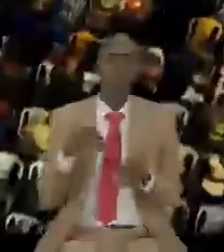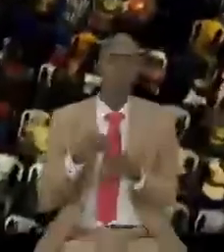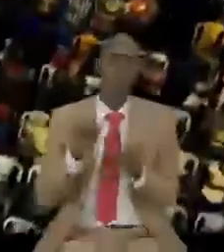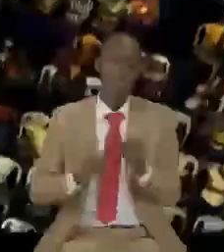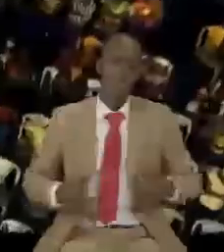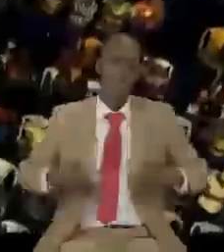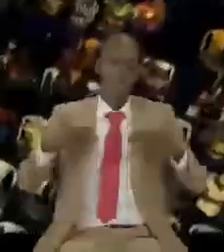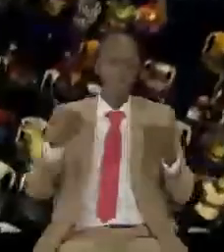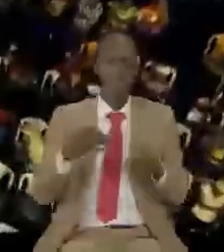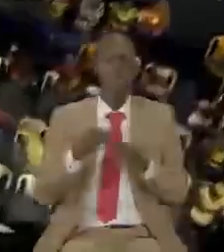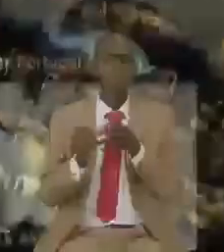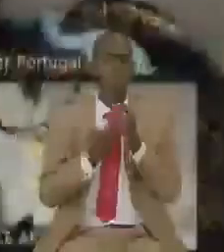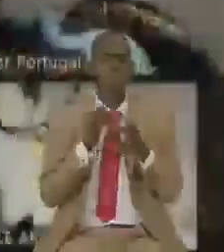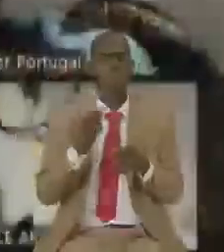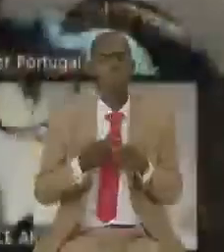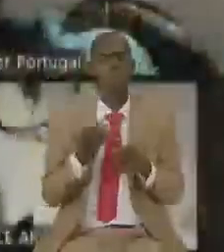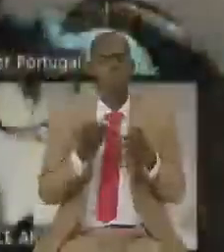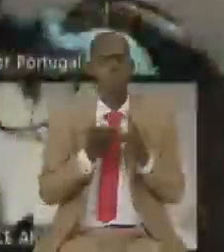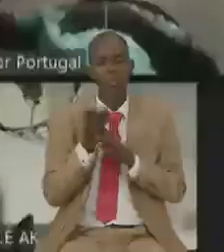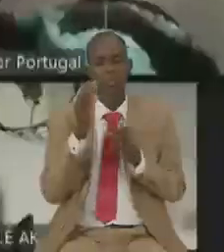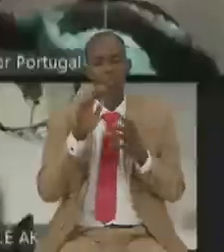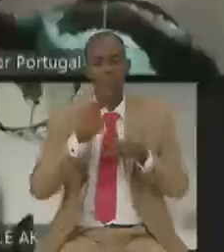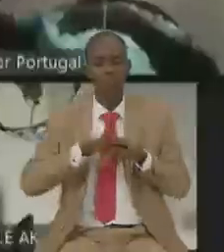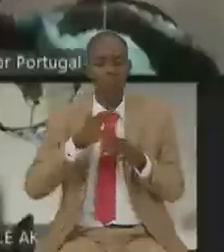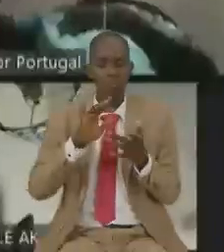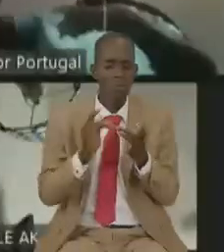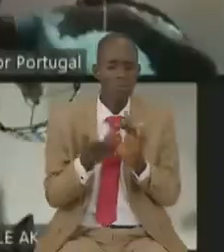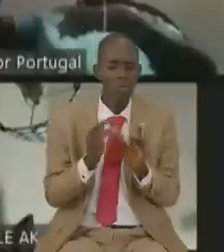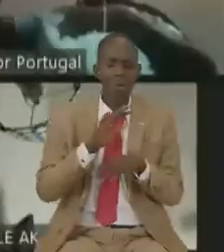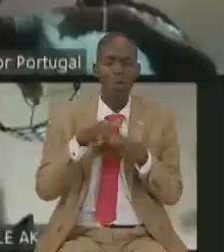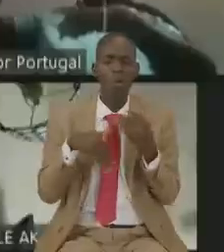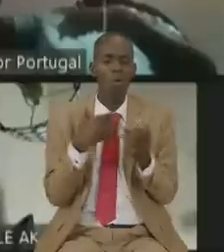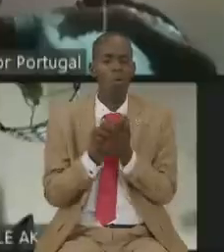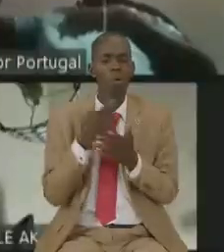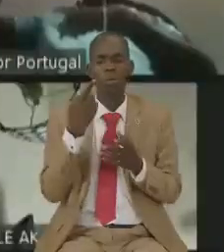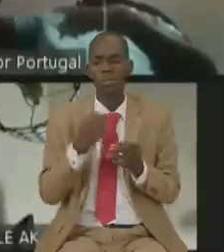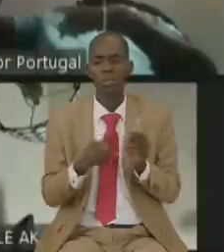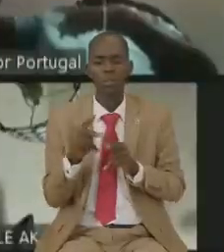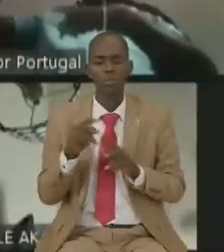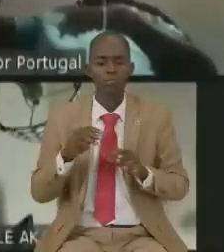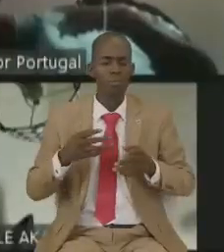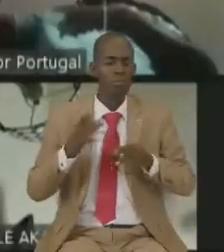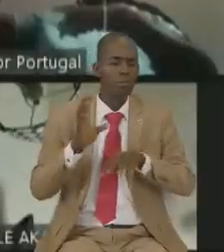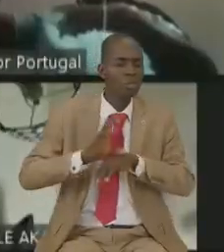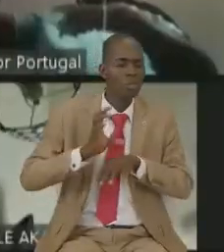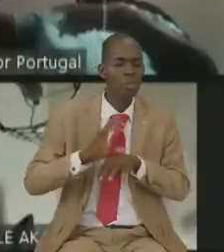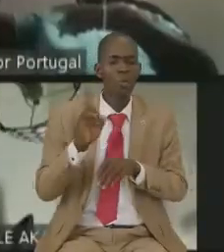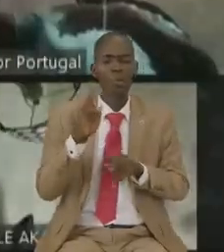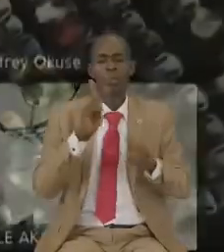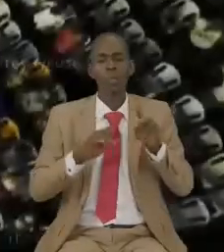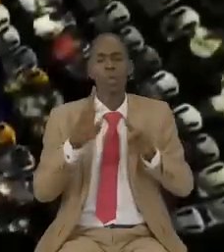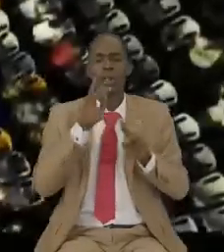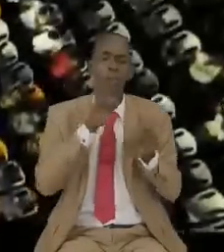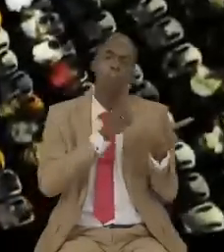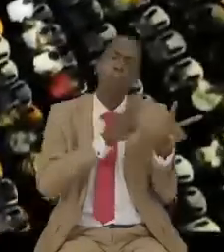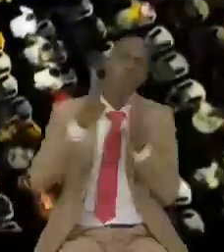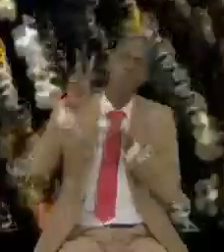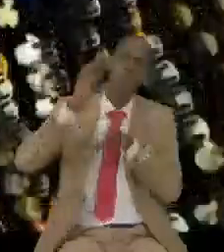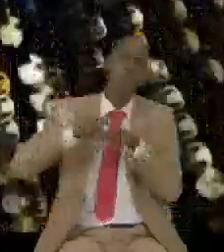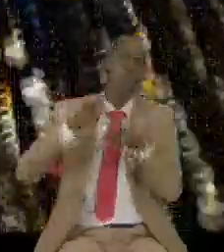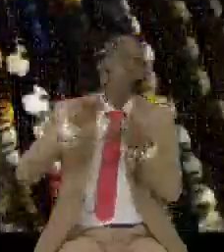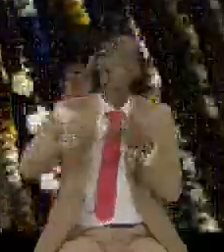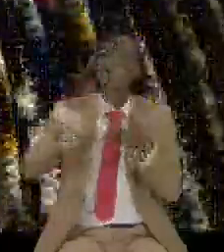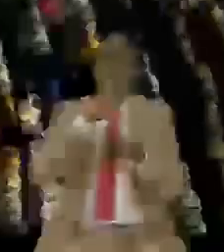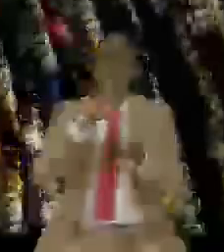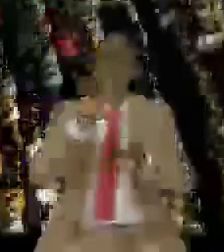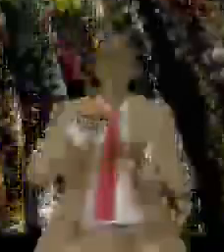name. Online, everywhere, all the congregation where people are looking up to you now, and they're touching you by